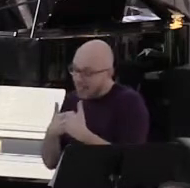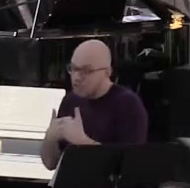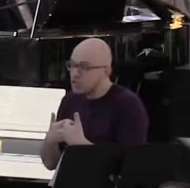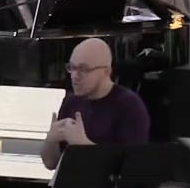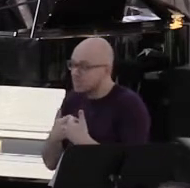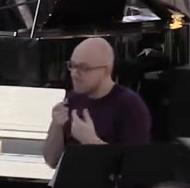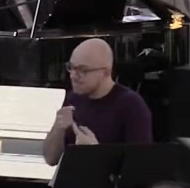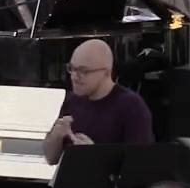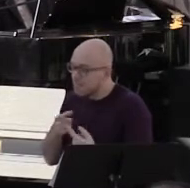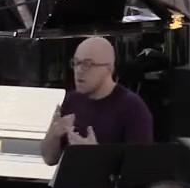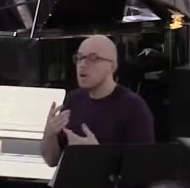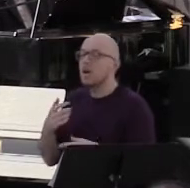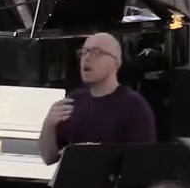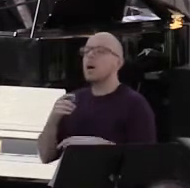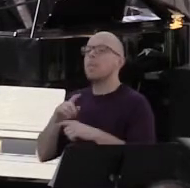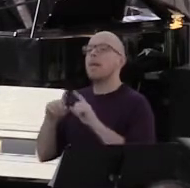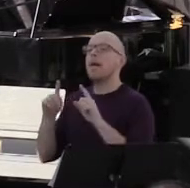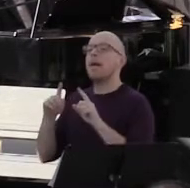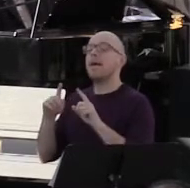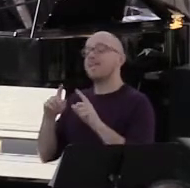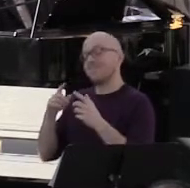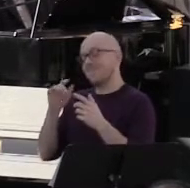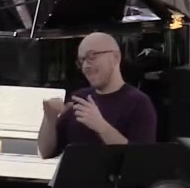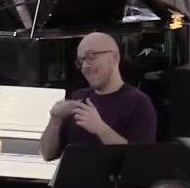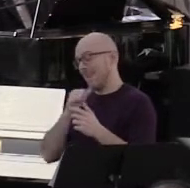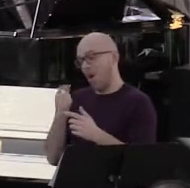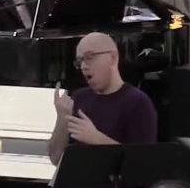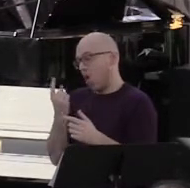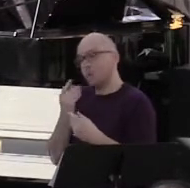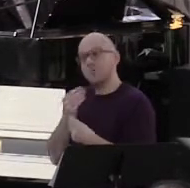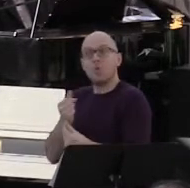challenging, but it's not always peachy cream.